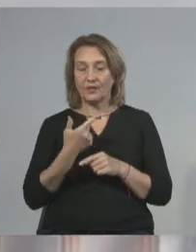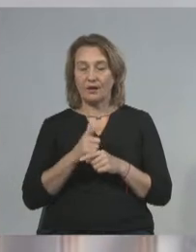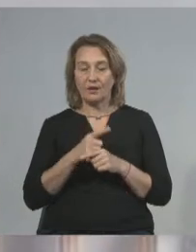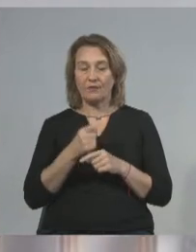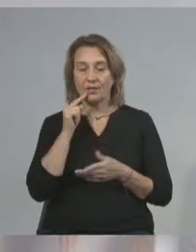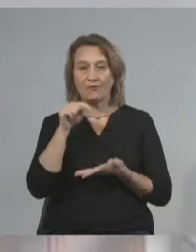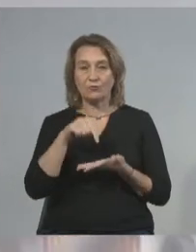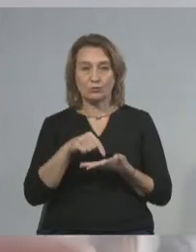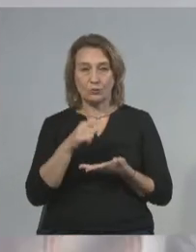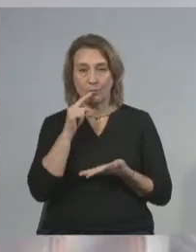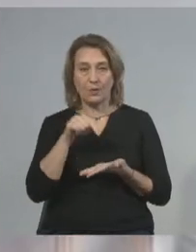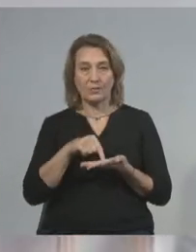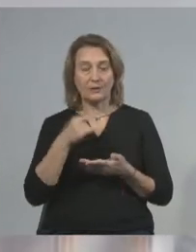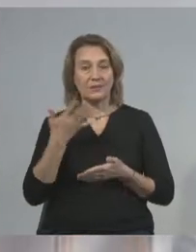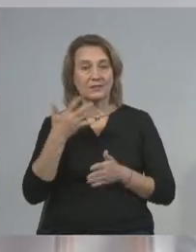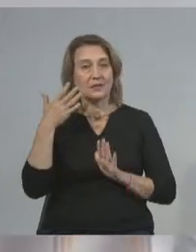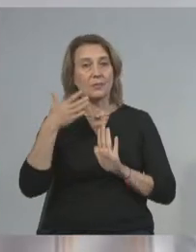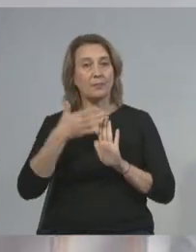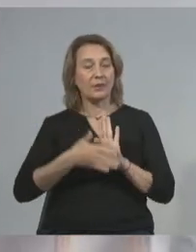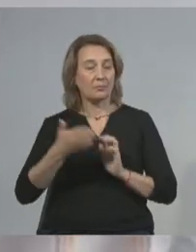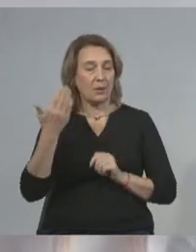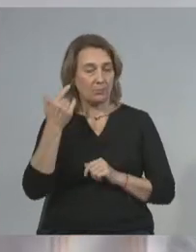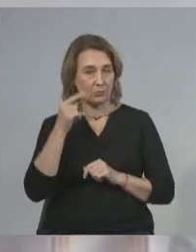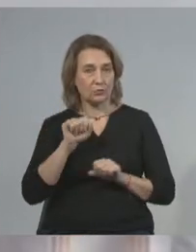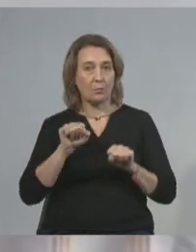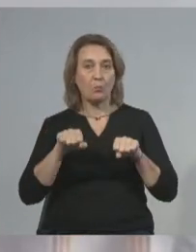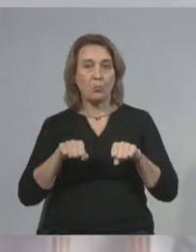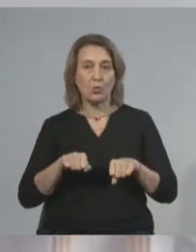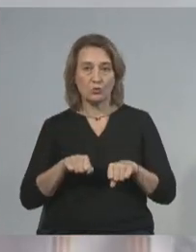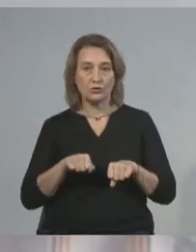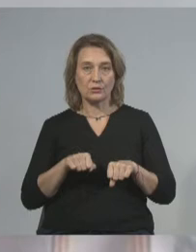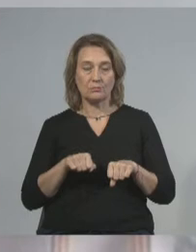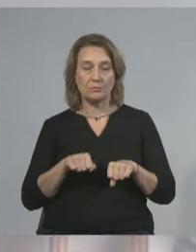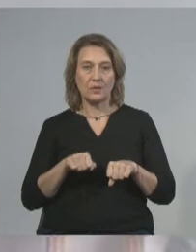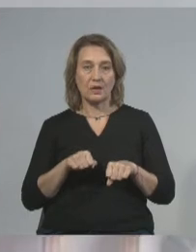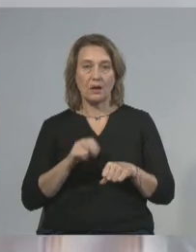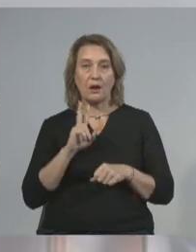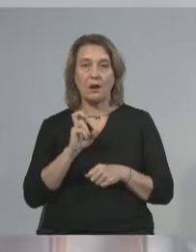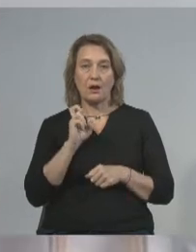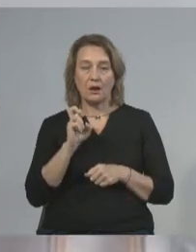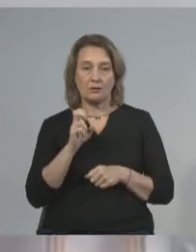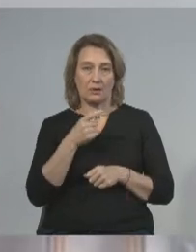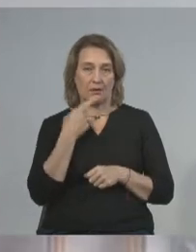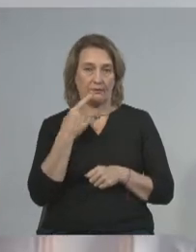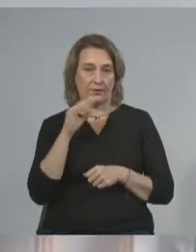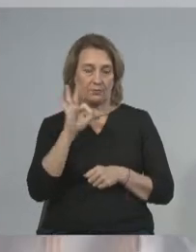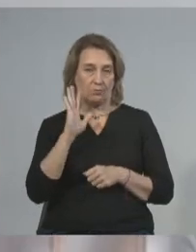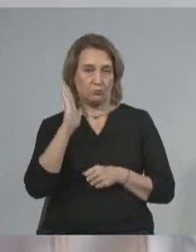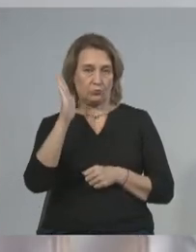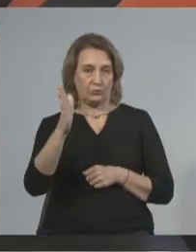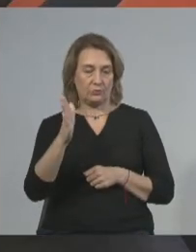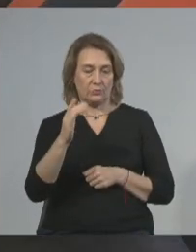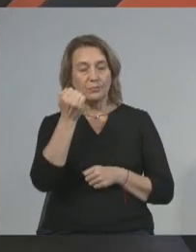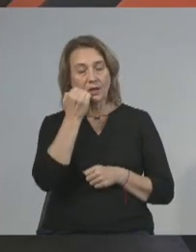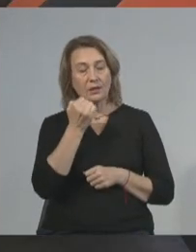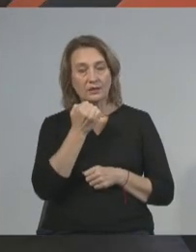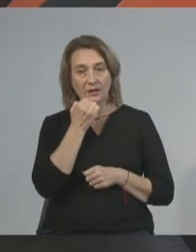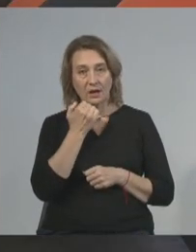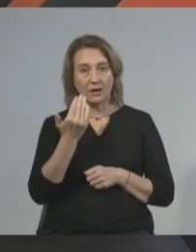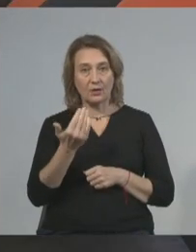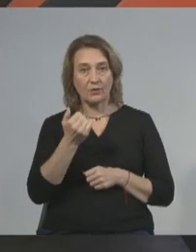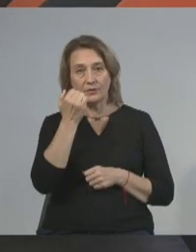future we always get into that trap we think that if we understand the past then we can somehow predict the future thank